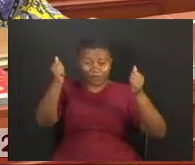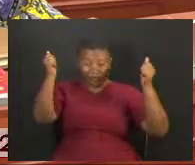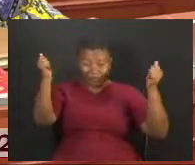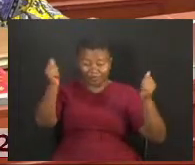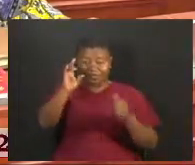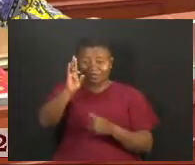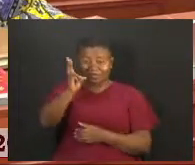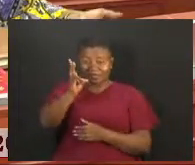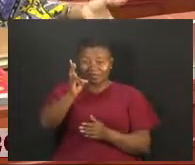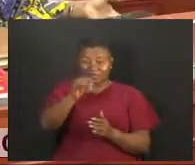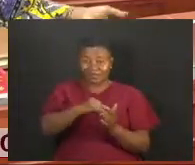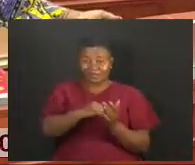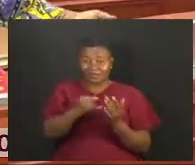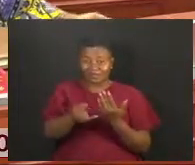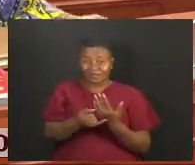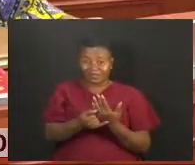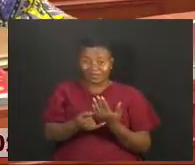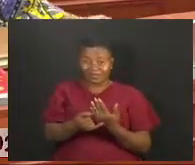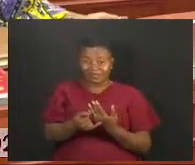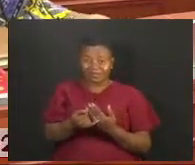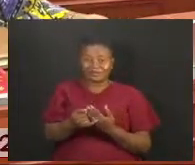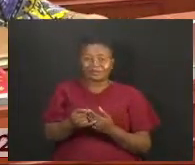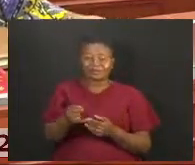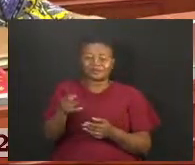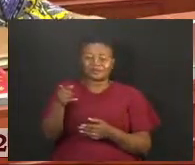the majority side was heavily populated.